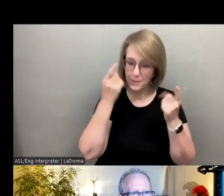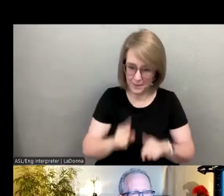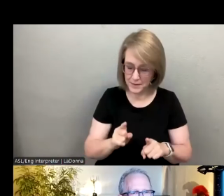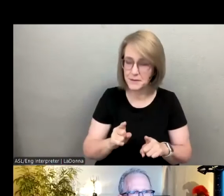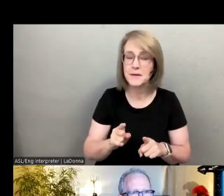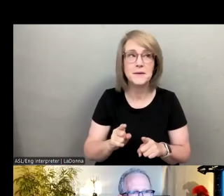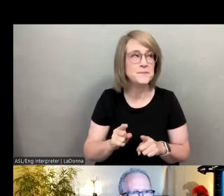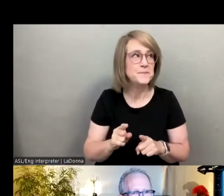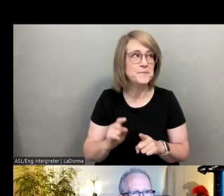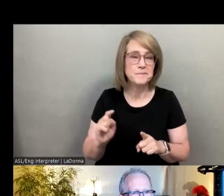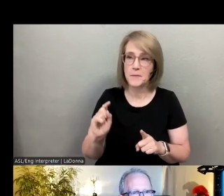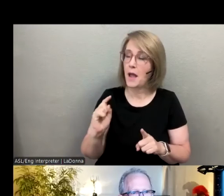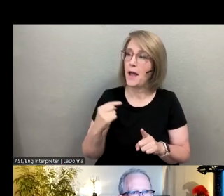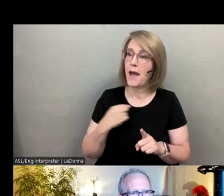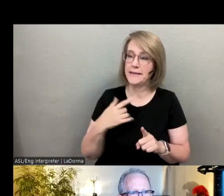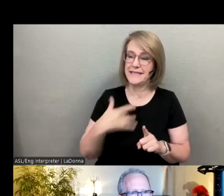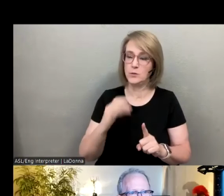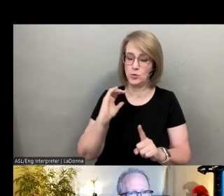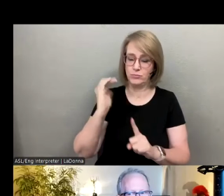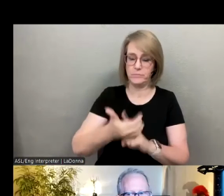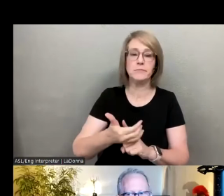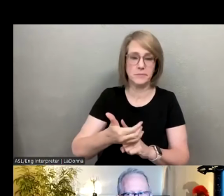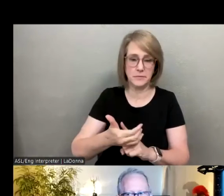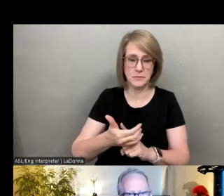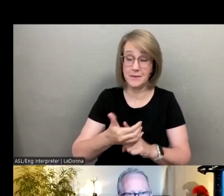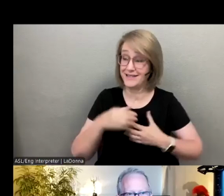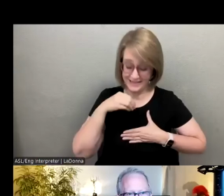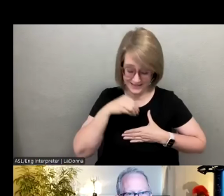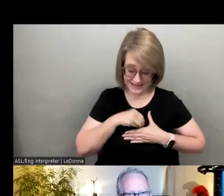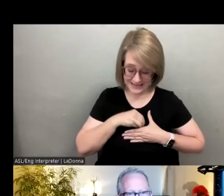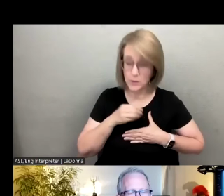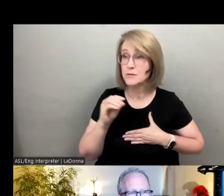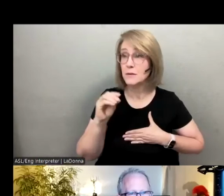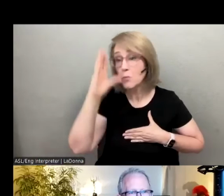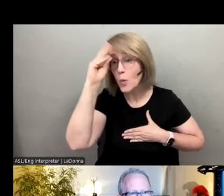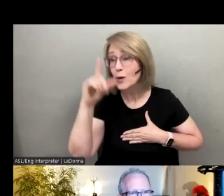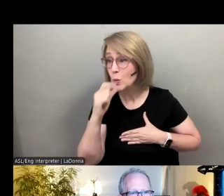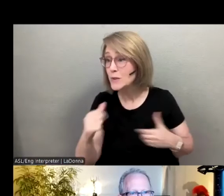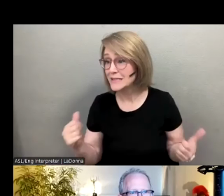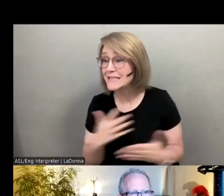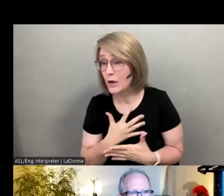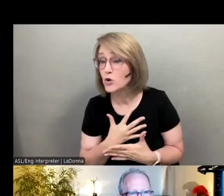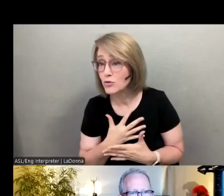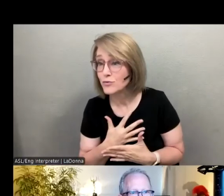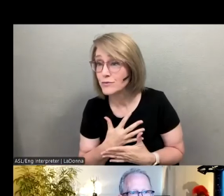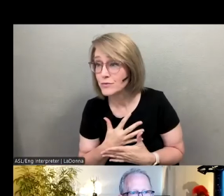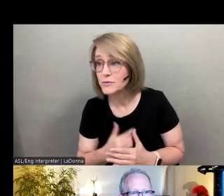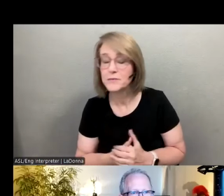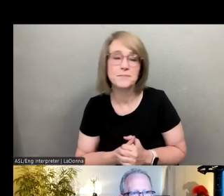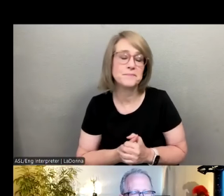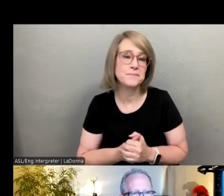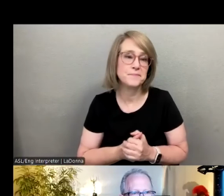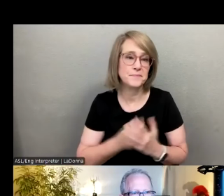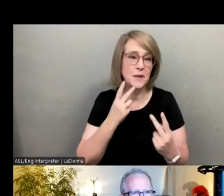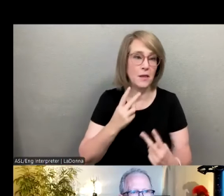tough look was because there was that little boy inside that was a little scared, Now, again, I look back on